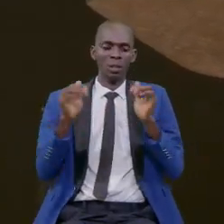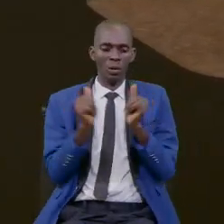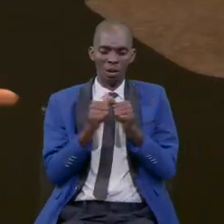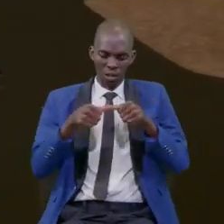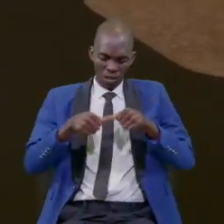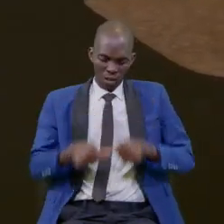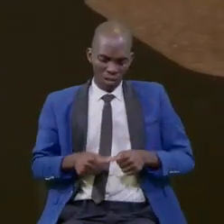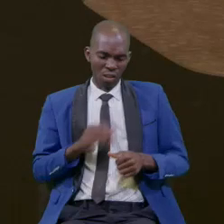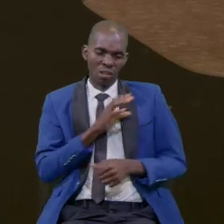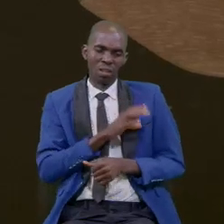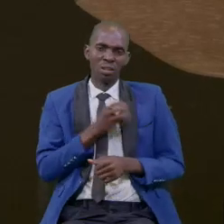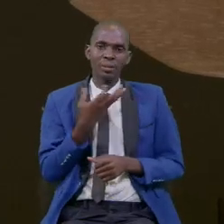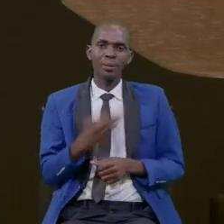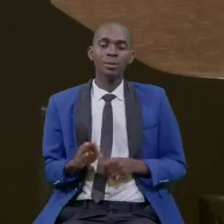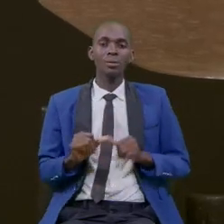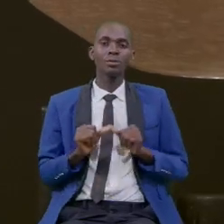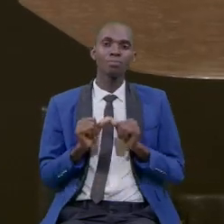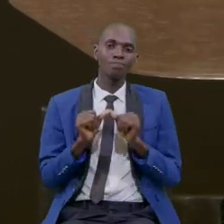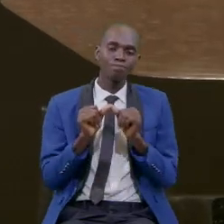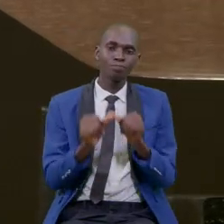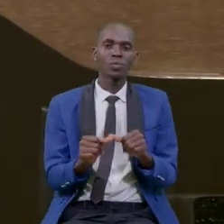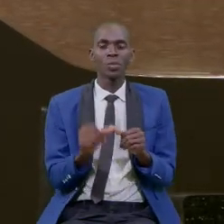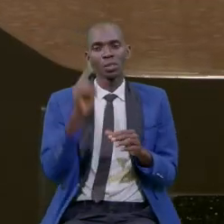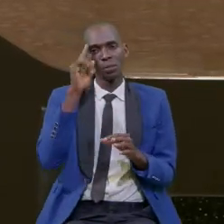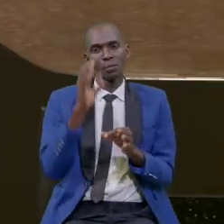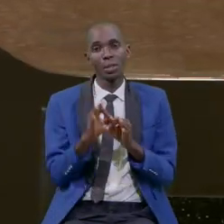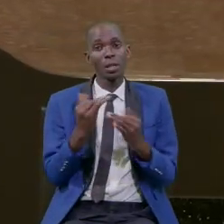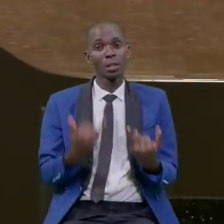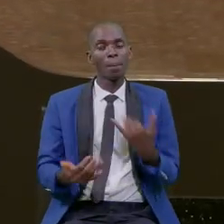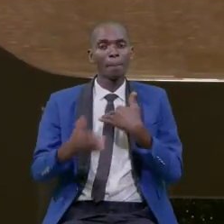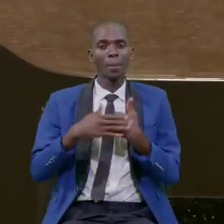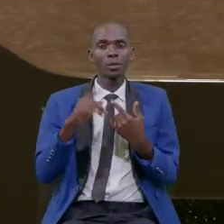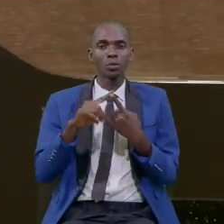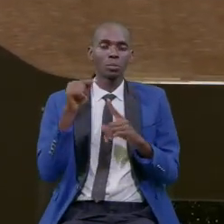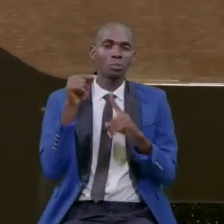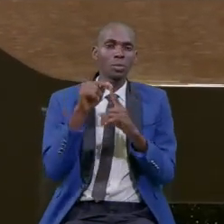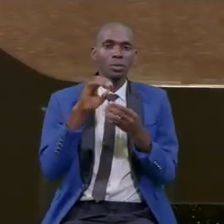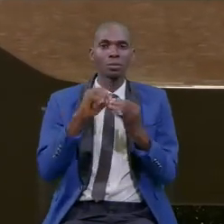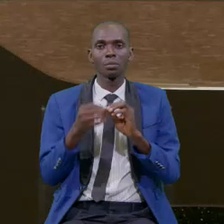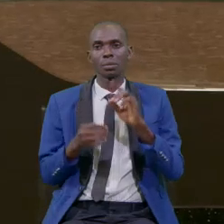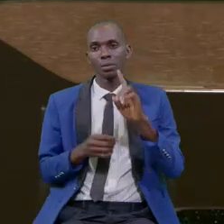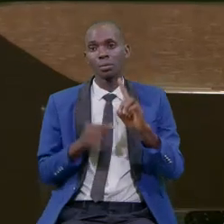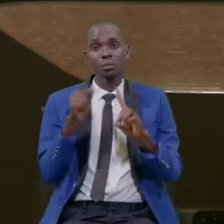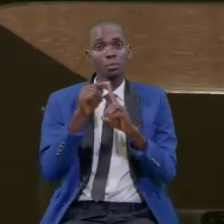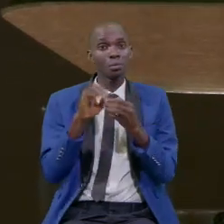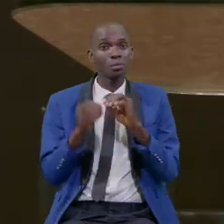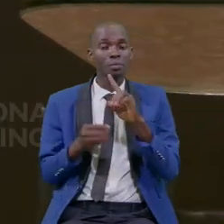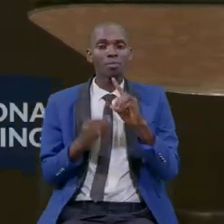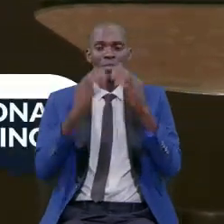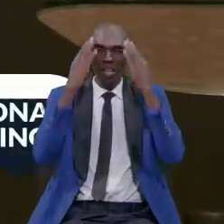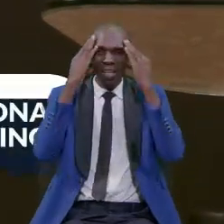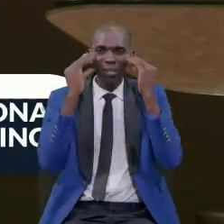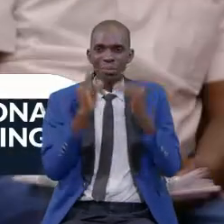permanent characteristics of resilient faith. Let's go to number one. Number one is